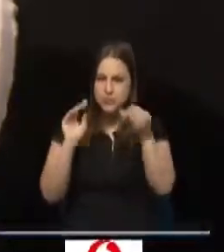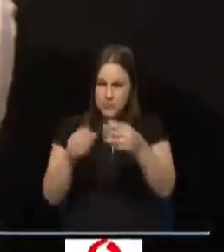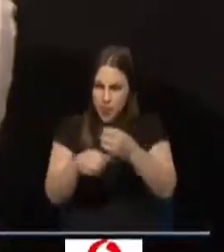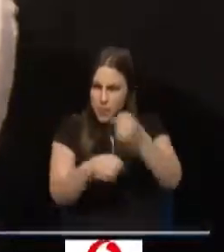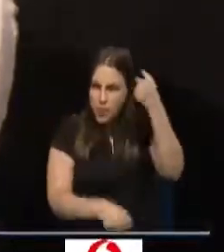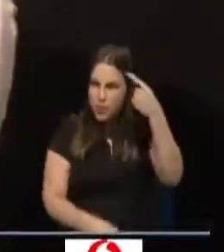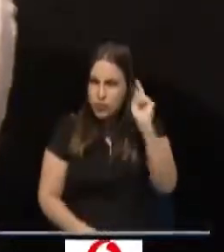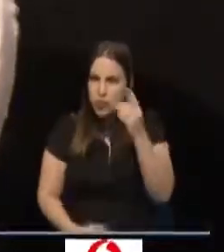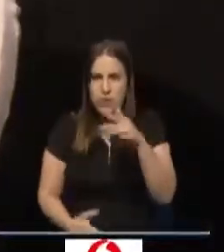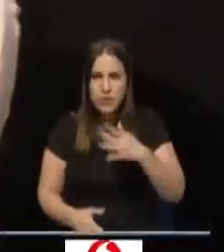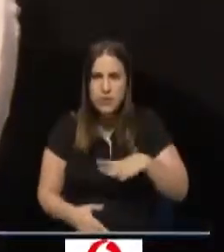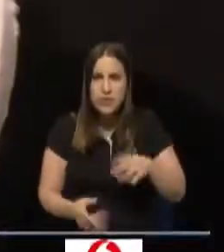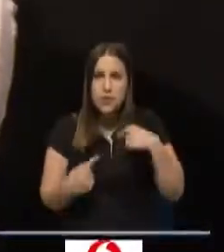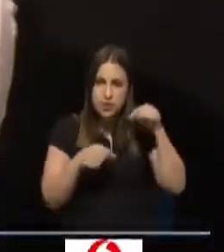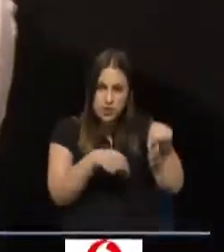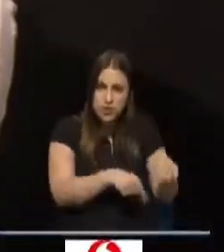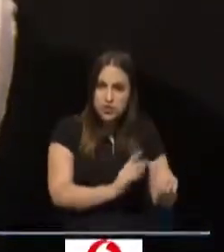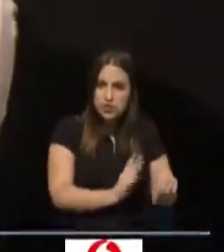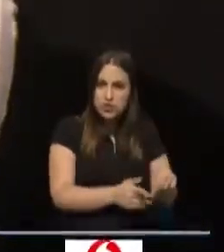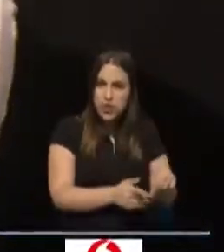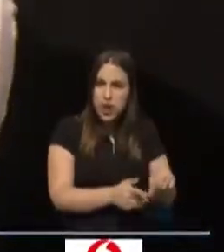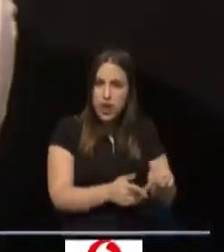other implications as to the aerial